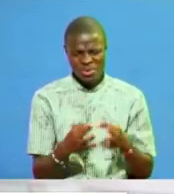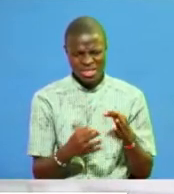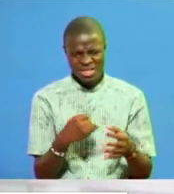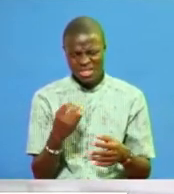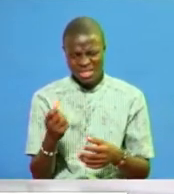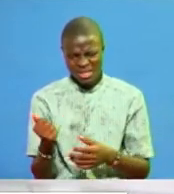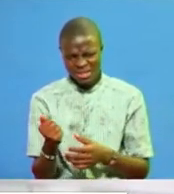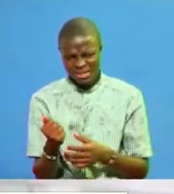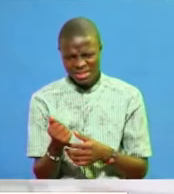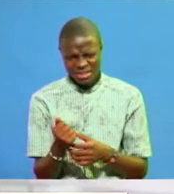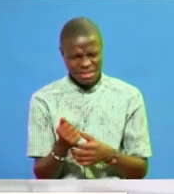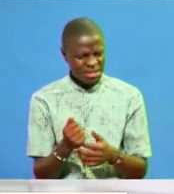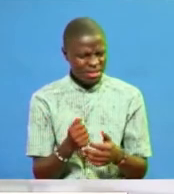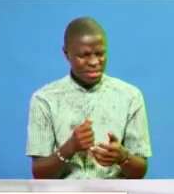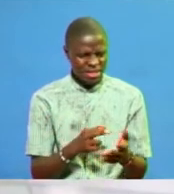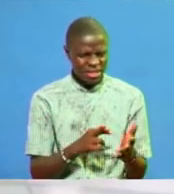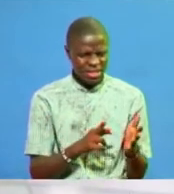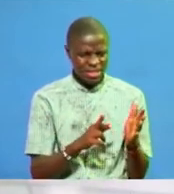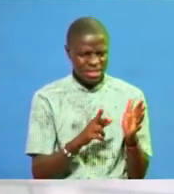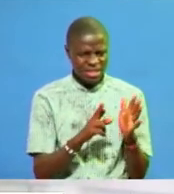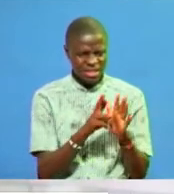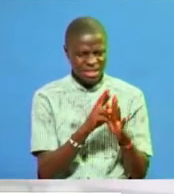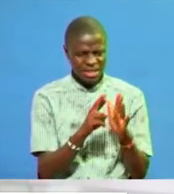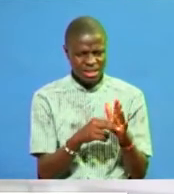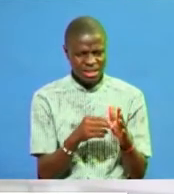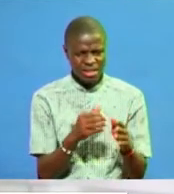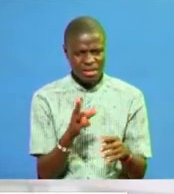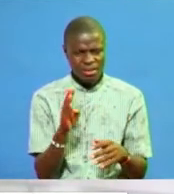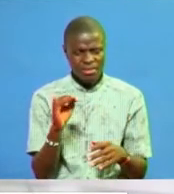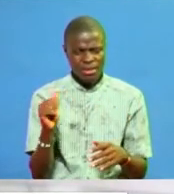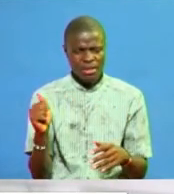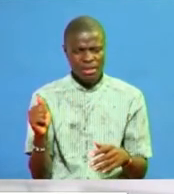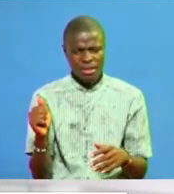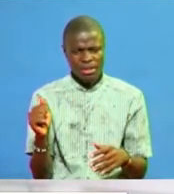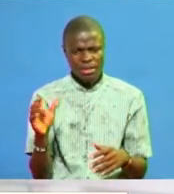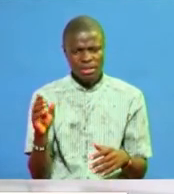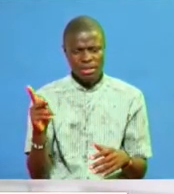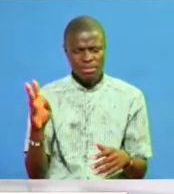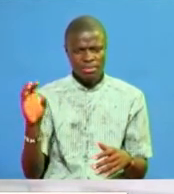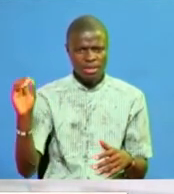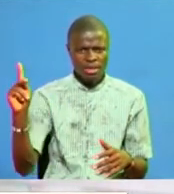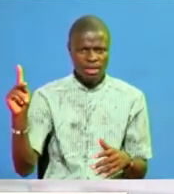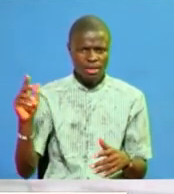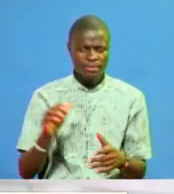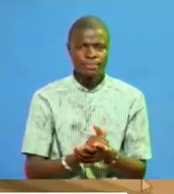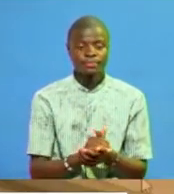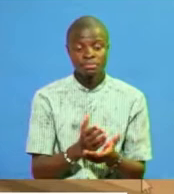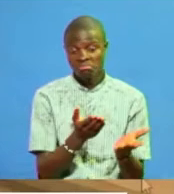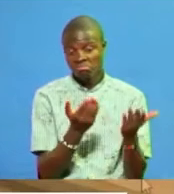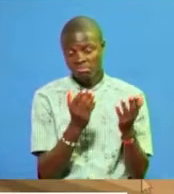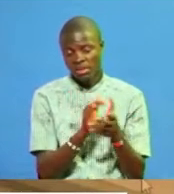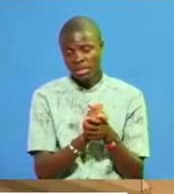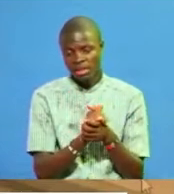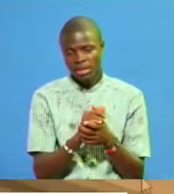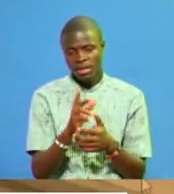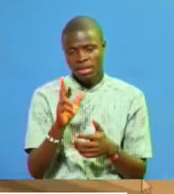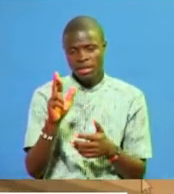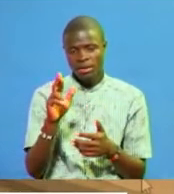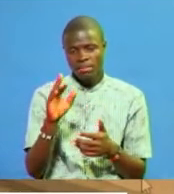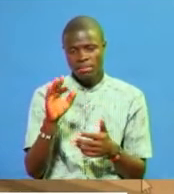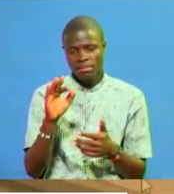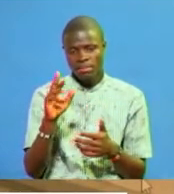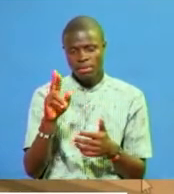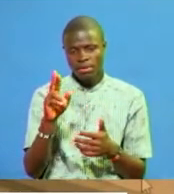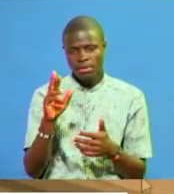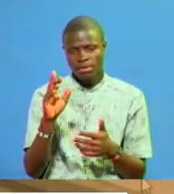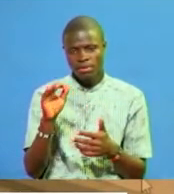firm that's regulated by the SMA. Welcome back, Rufus. Glad to have you here tonight.